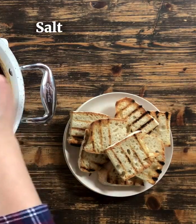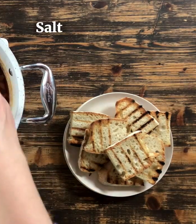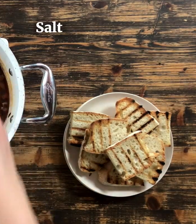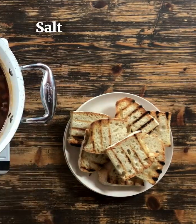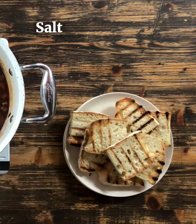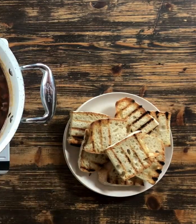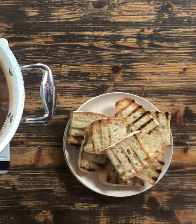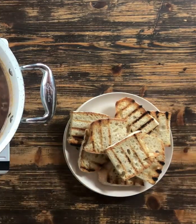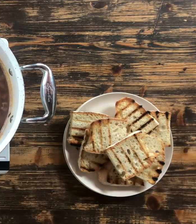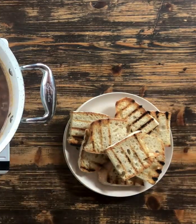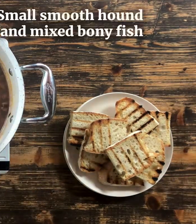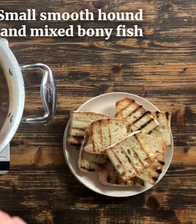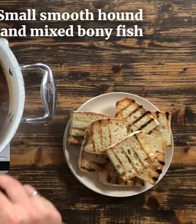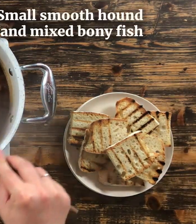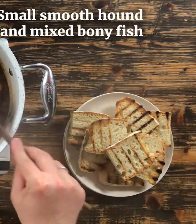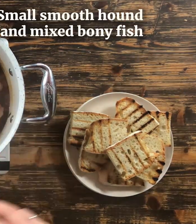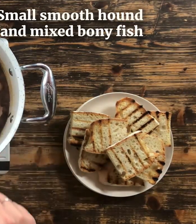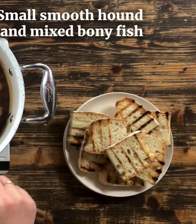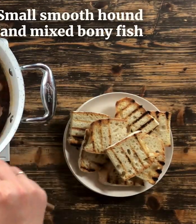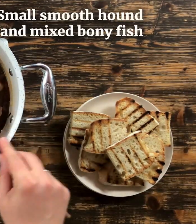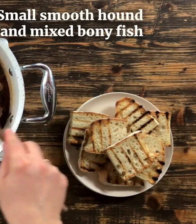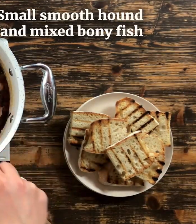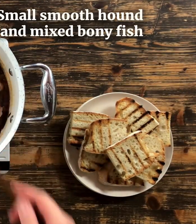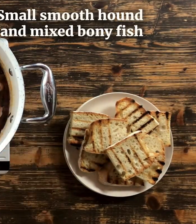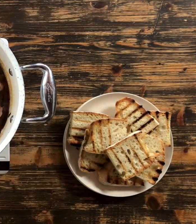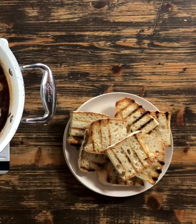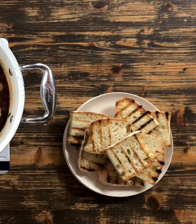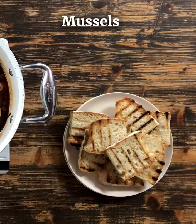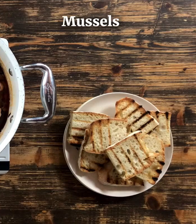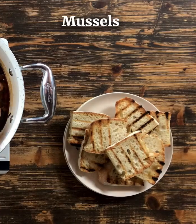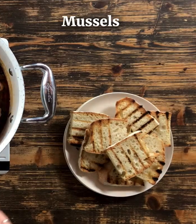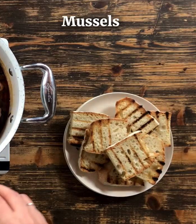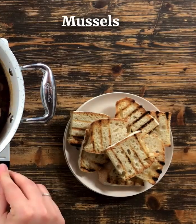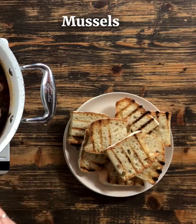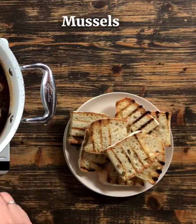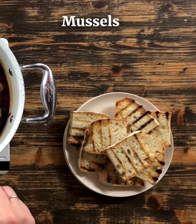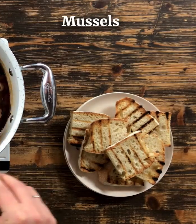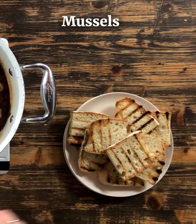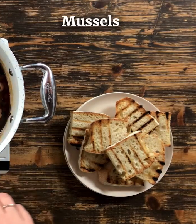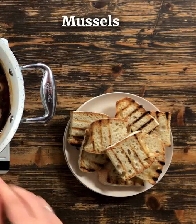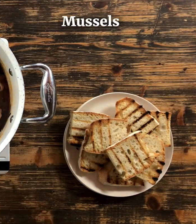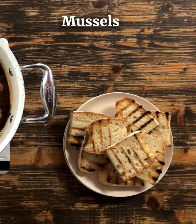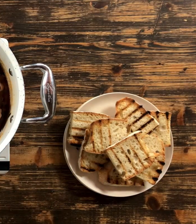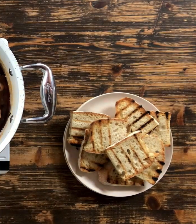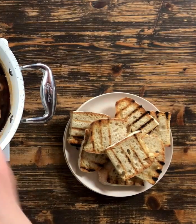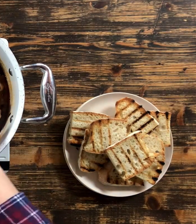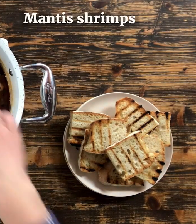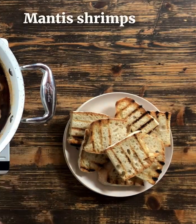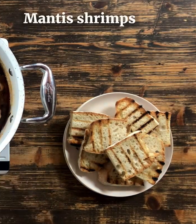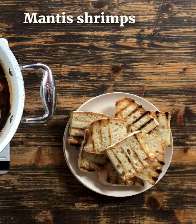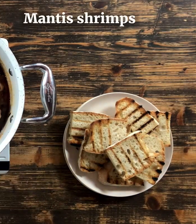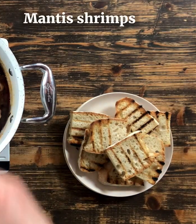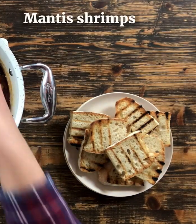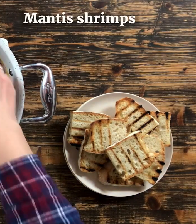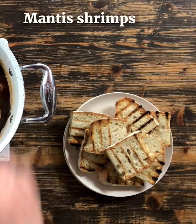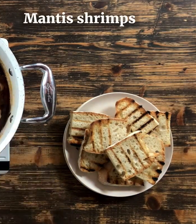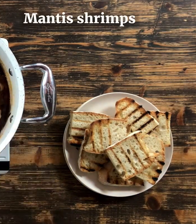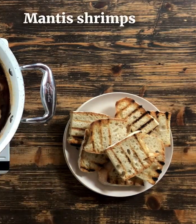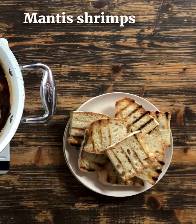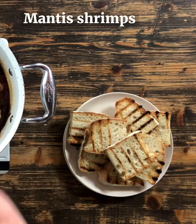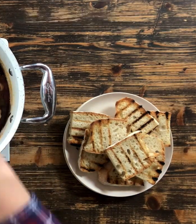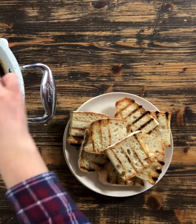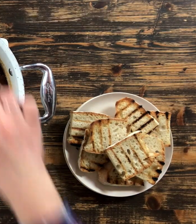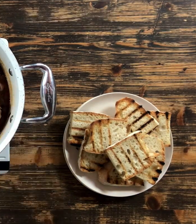Add salt, the smooth houndfish, mixed bony fish, mussels, and the mantis shrimps.